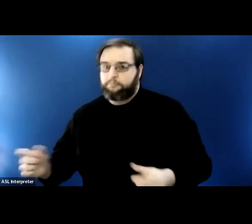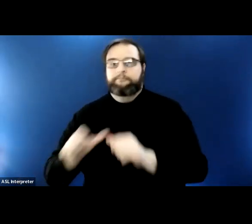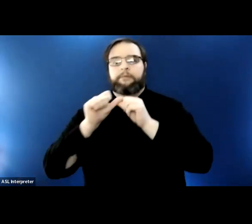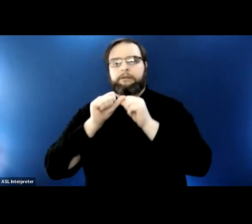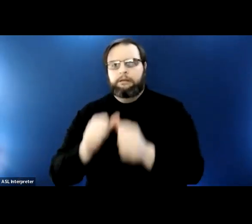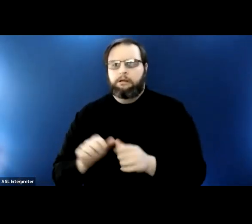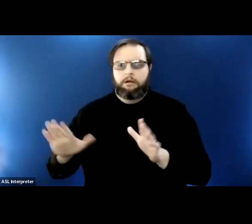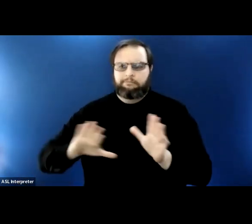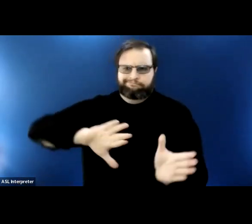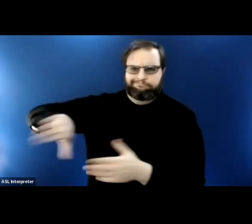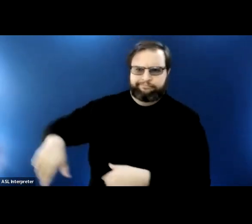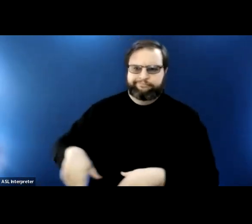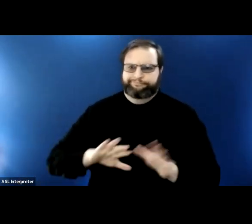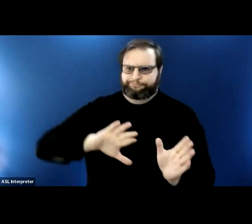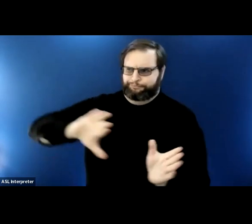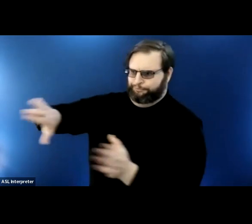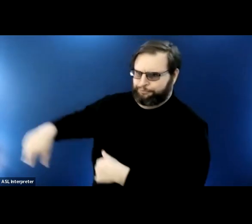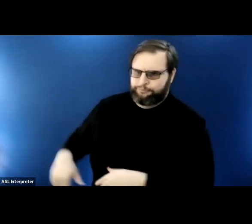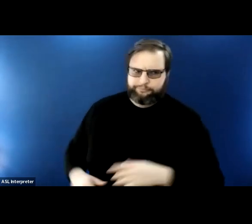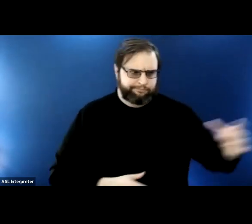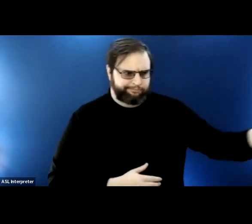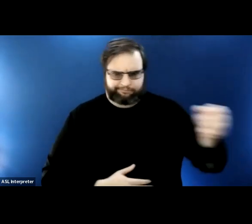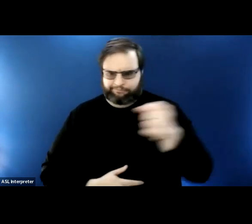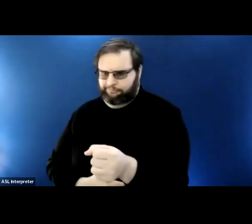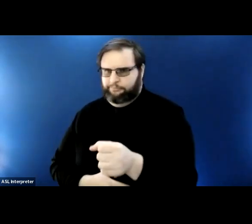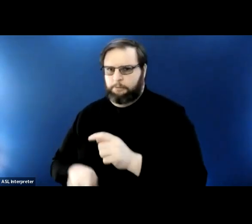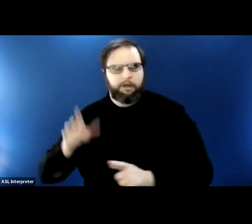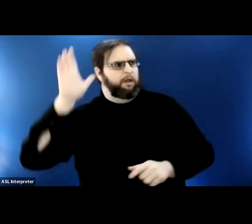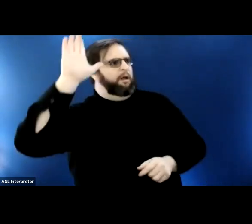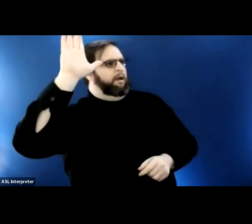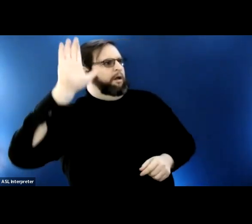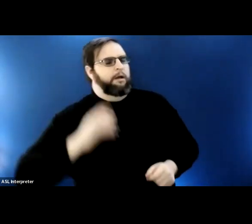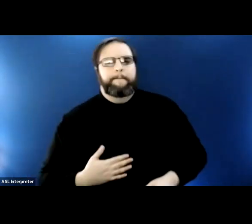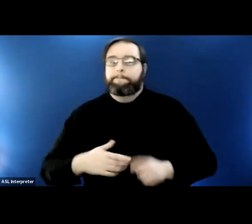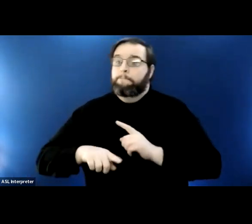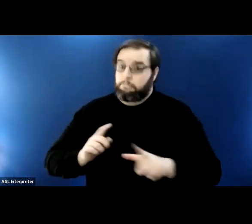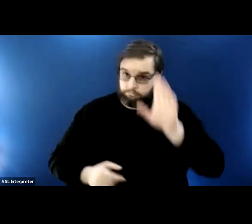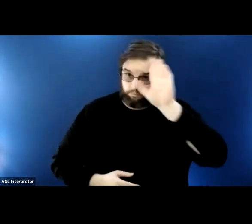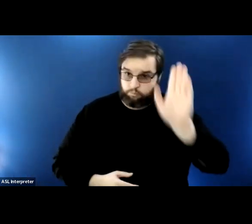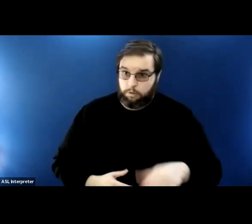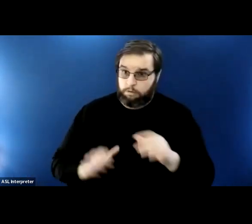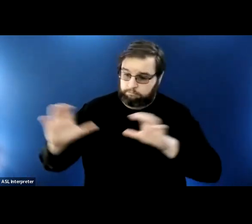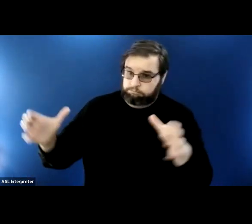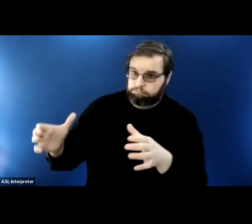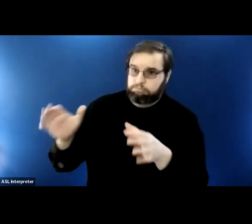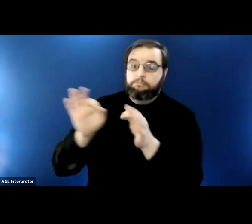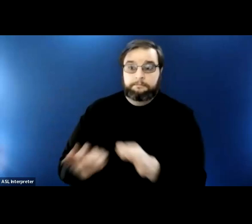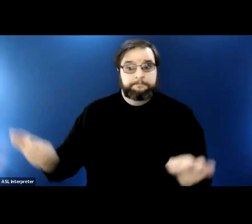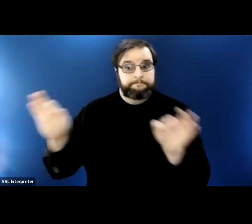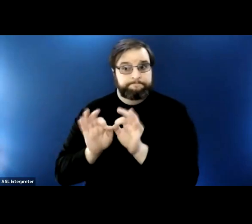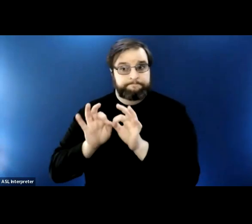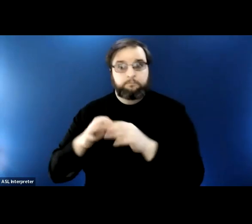overlooked as a resource to fill vital workforce shortages, none more important than the